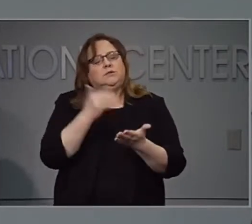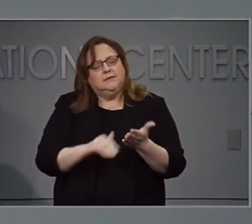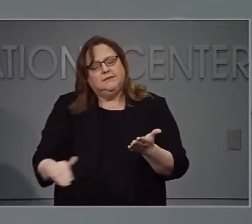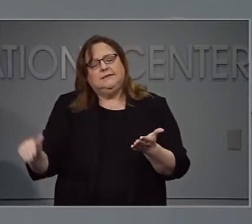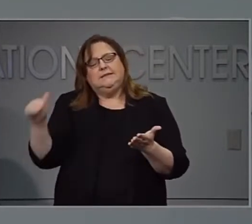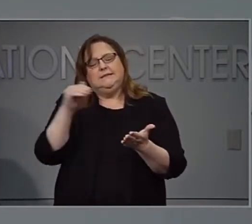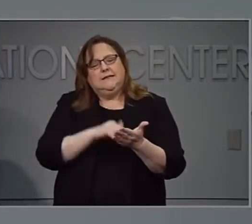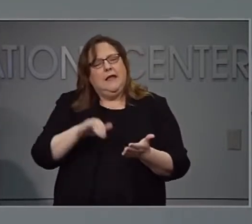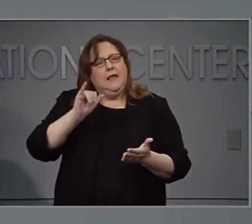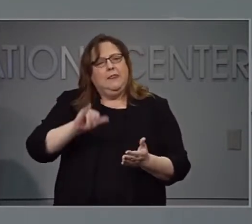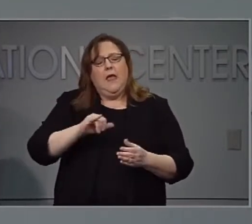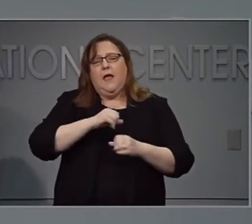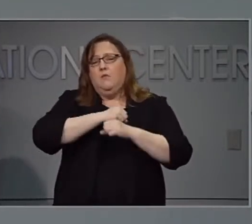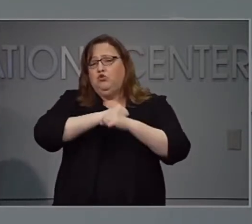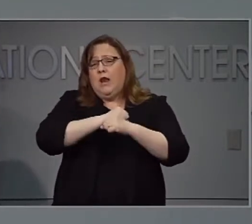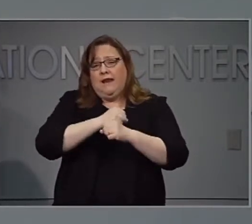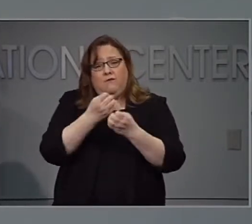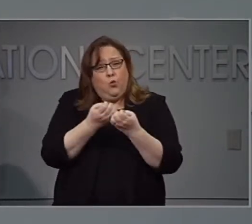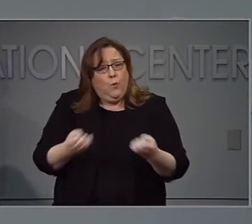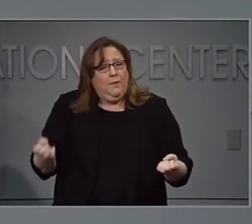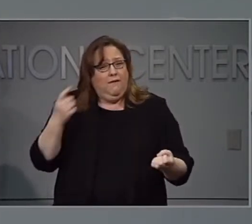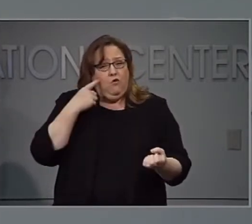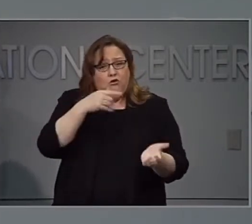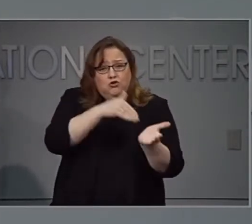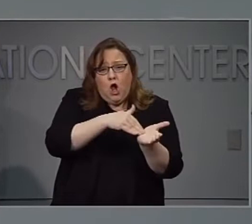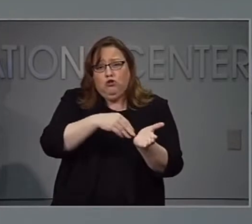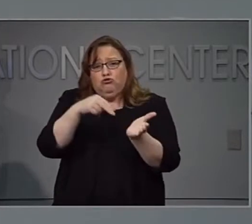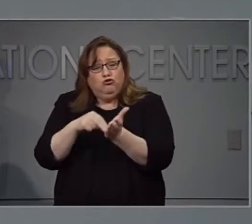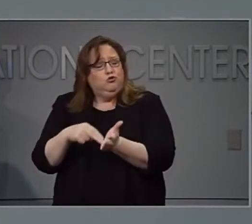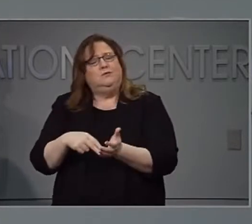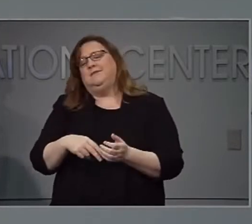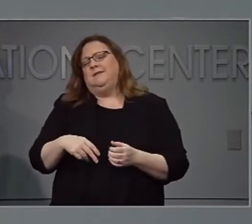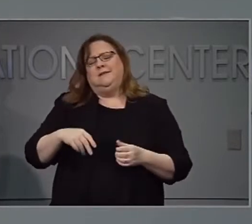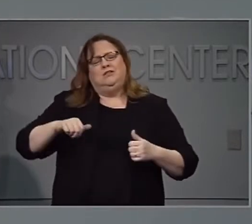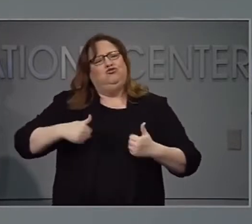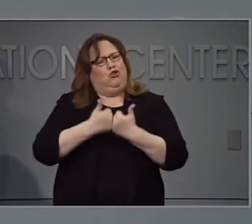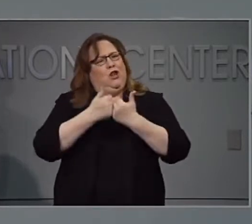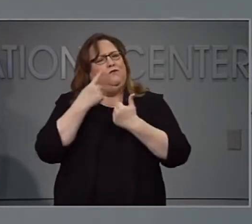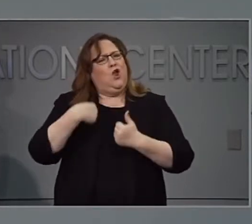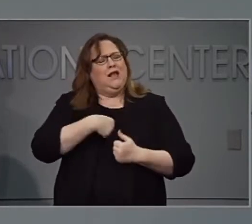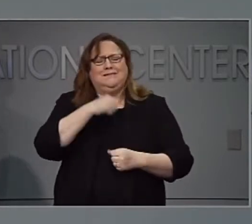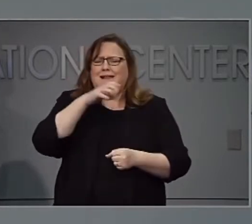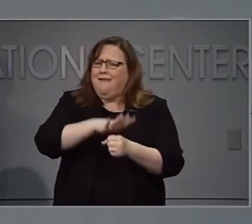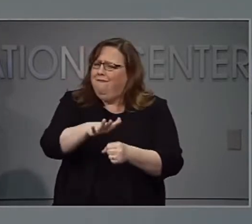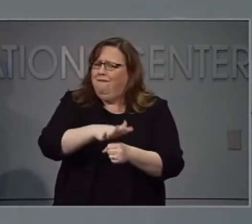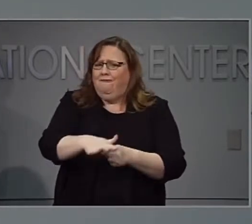healthcare workers is still a huge challenge. And so before I close, let me